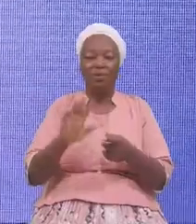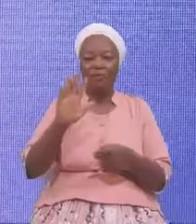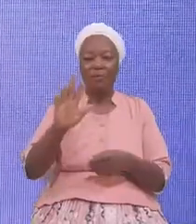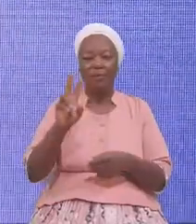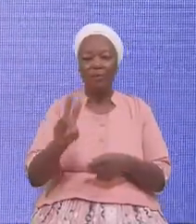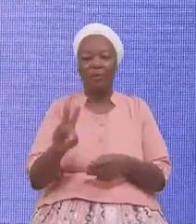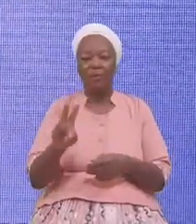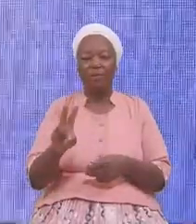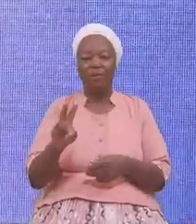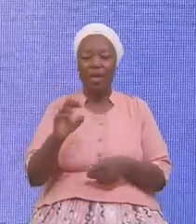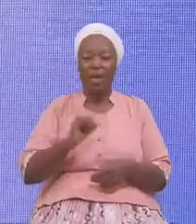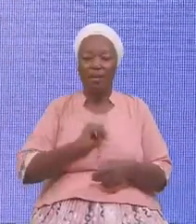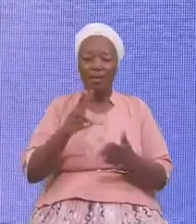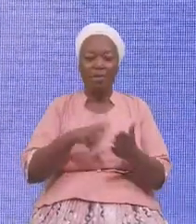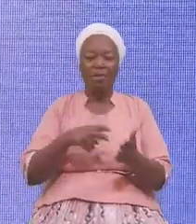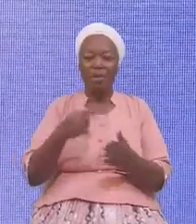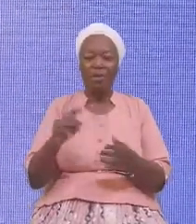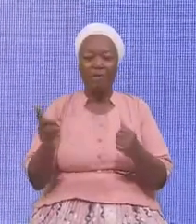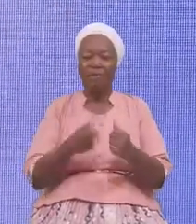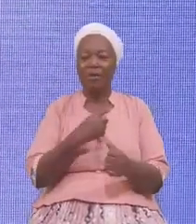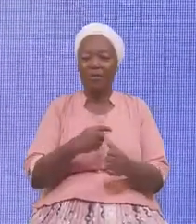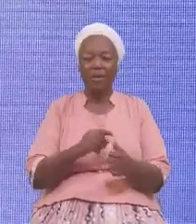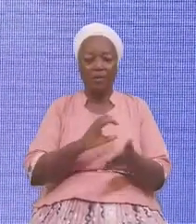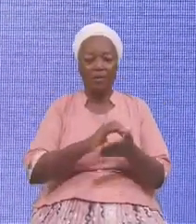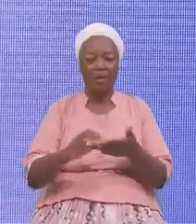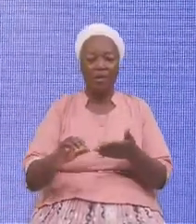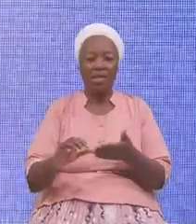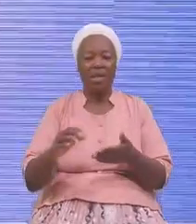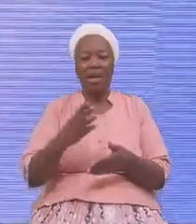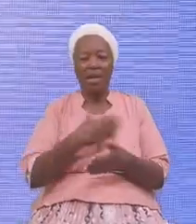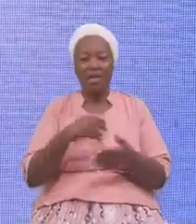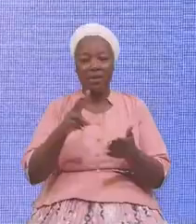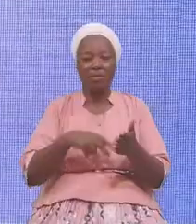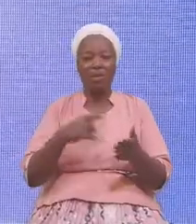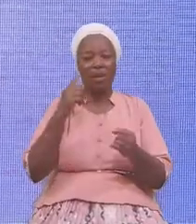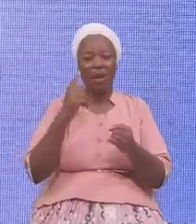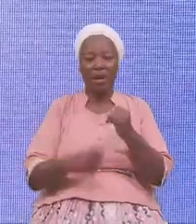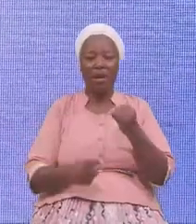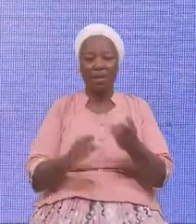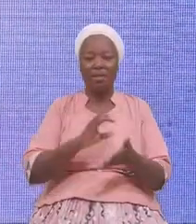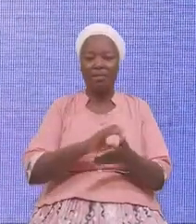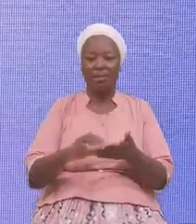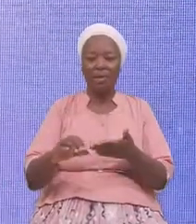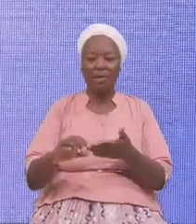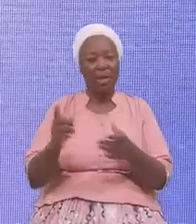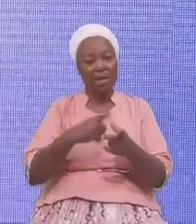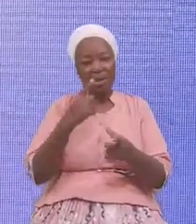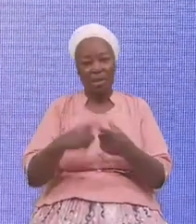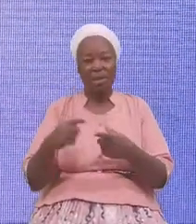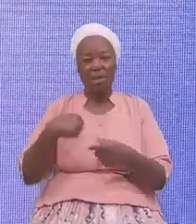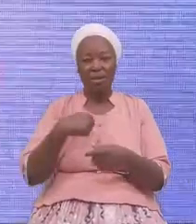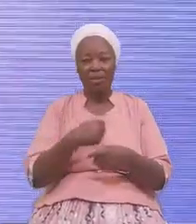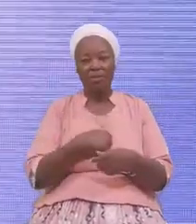I'll read the first verse, I read the last verse, then we